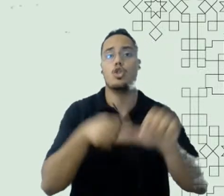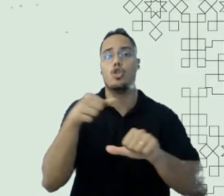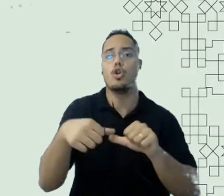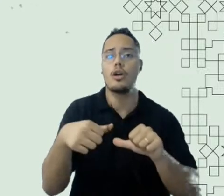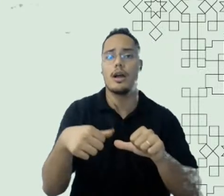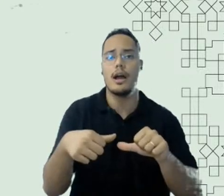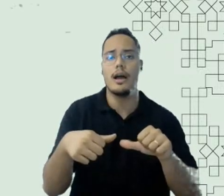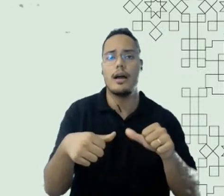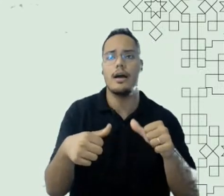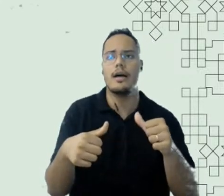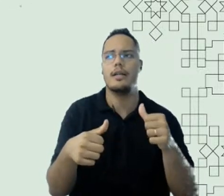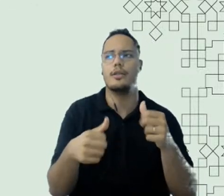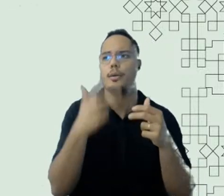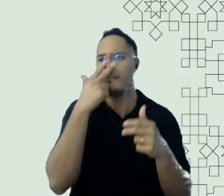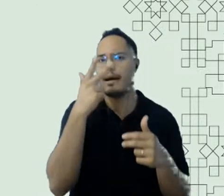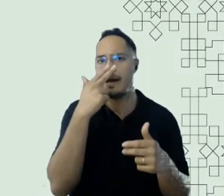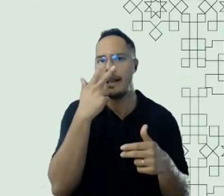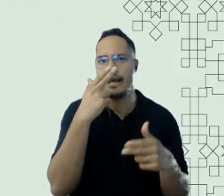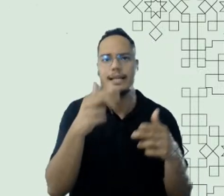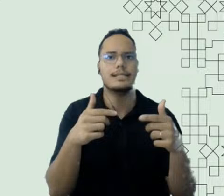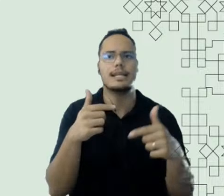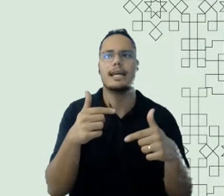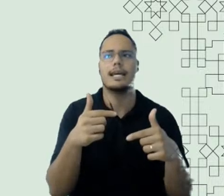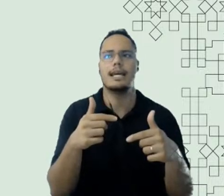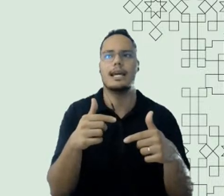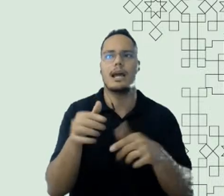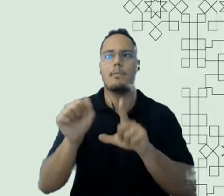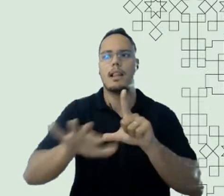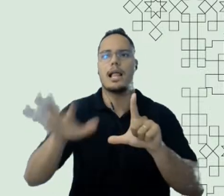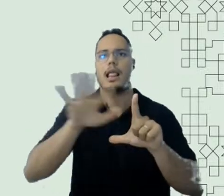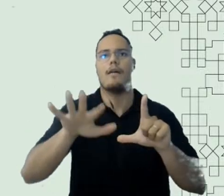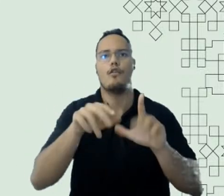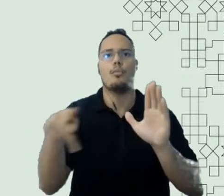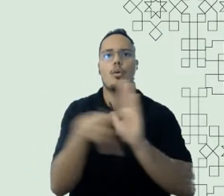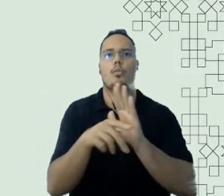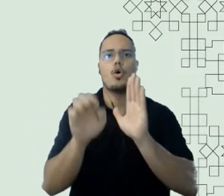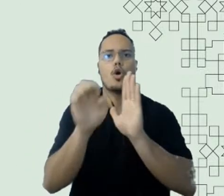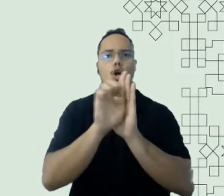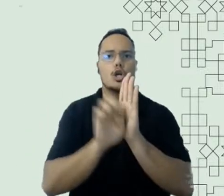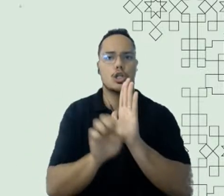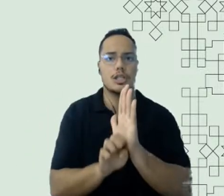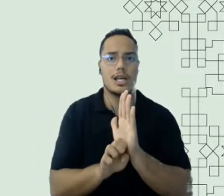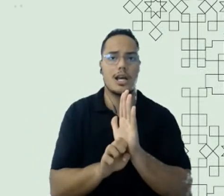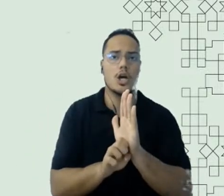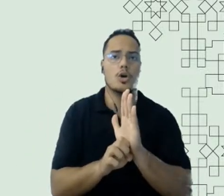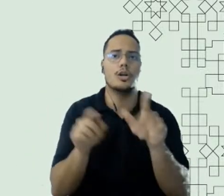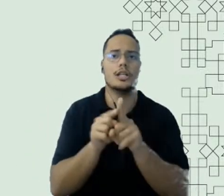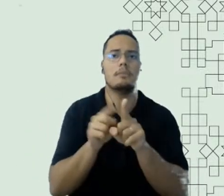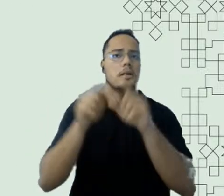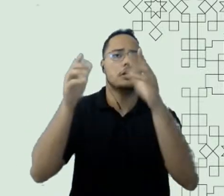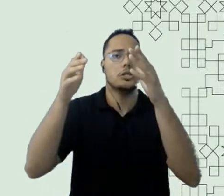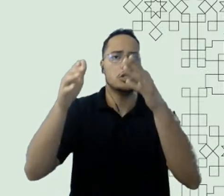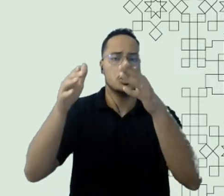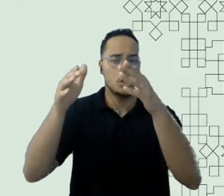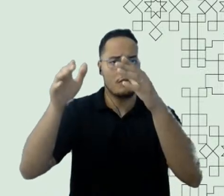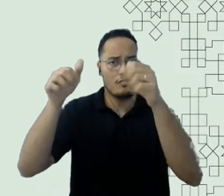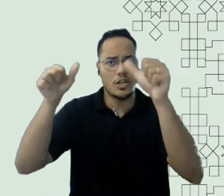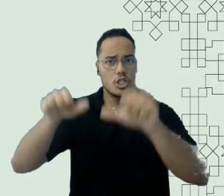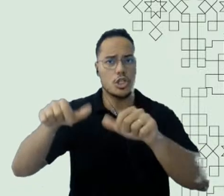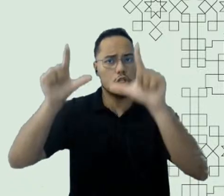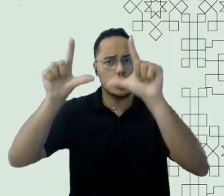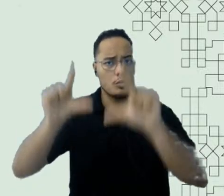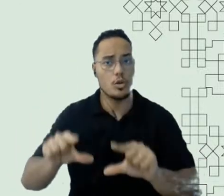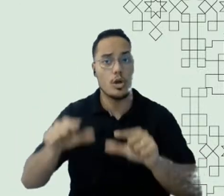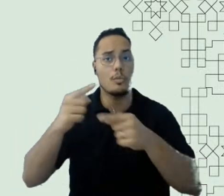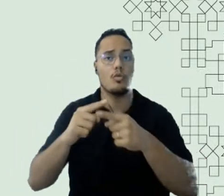be impoverished because the YouTube will only select things for which it's sure that it has some license. Actually, it doesn't